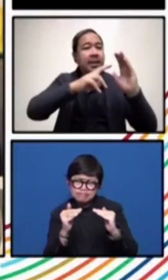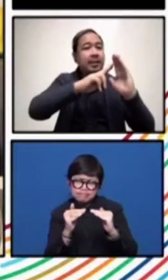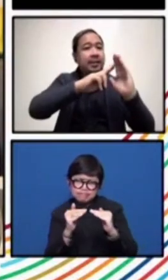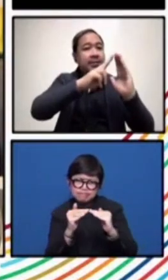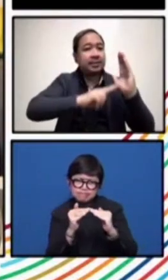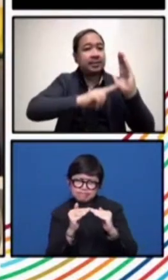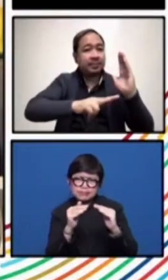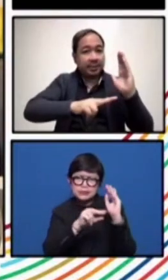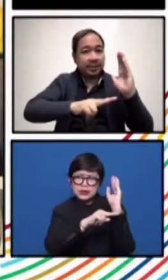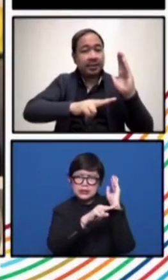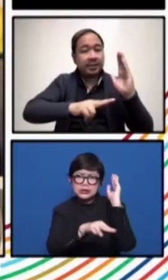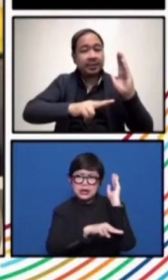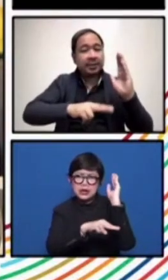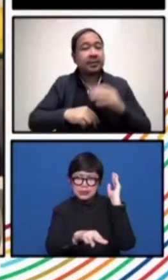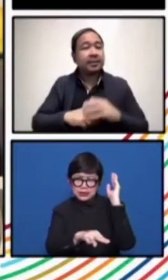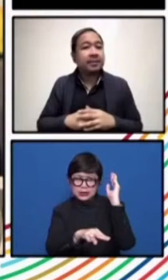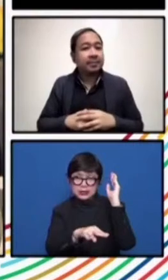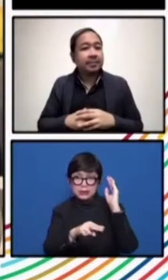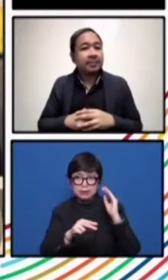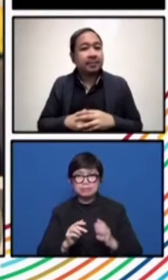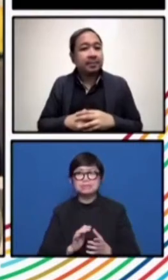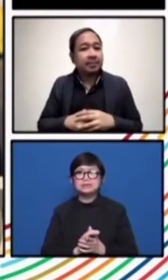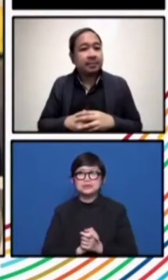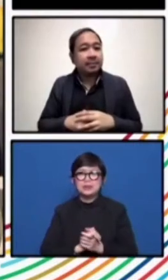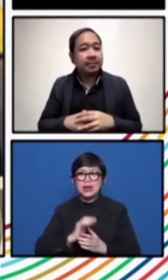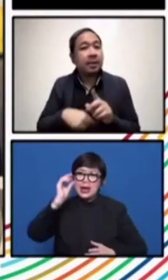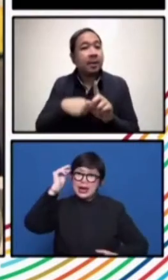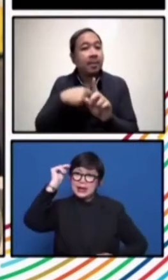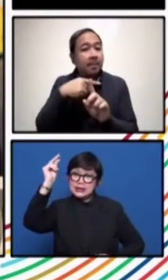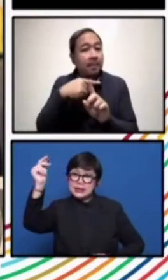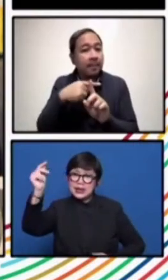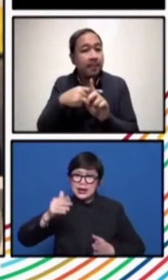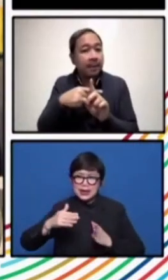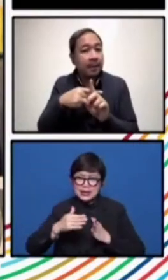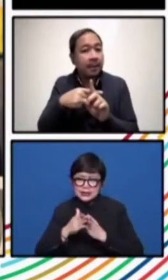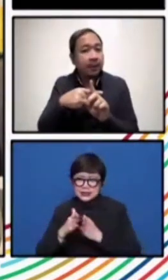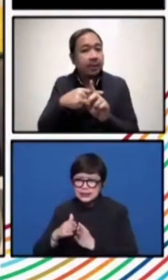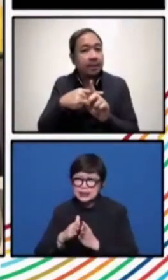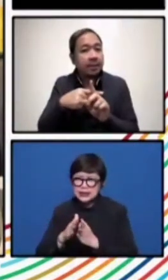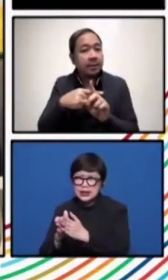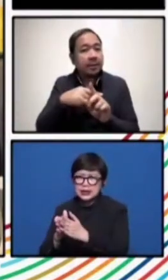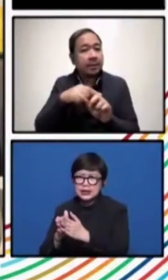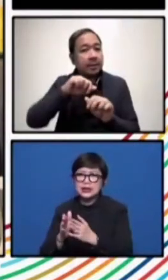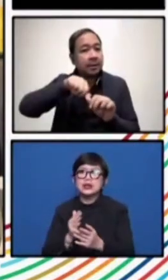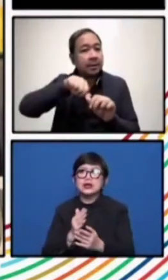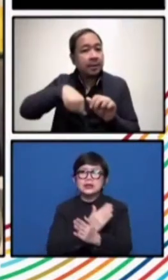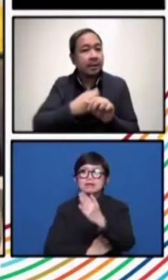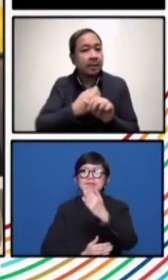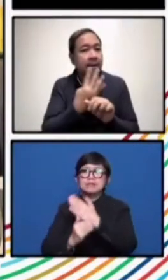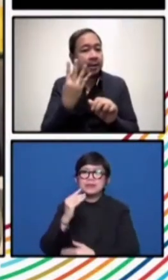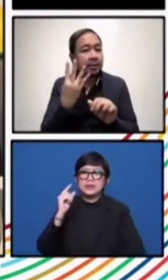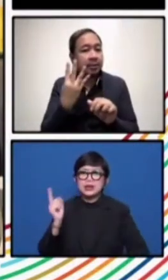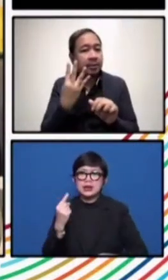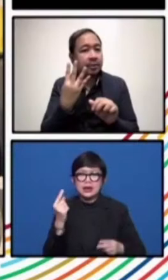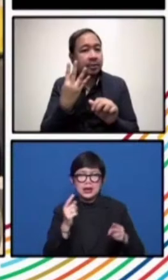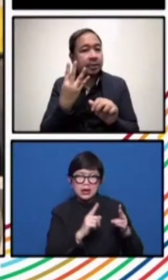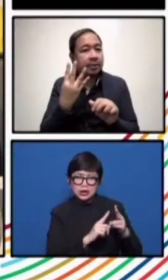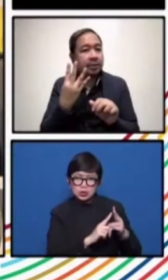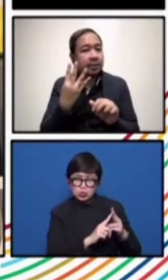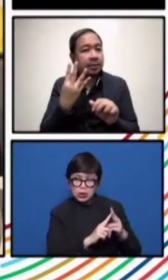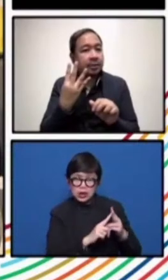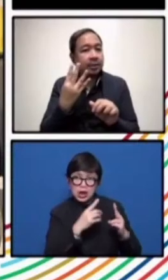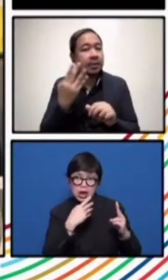and the Second National disability strategy plan and the SP boy adopted in December